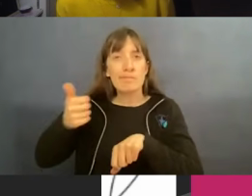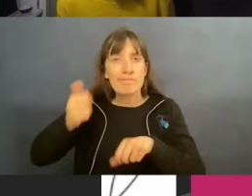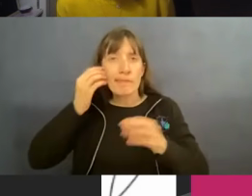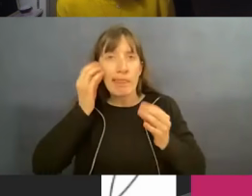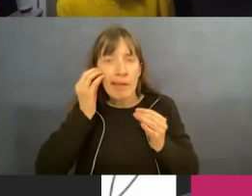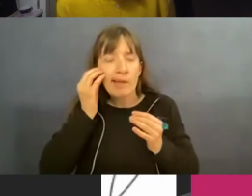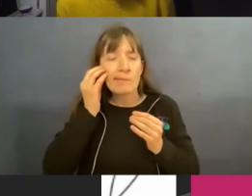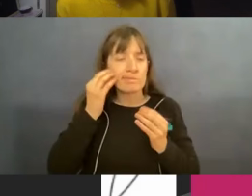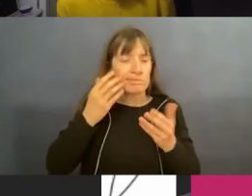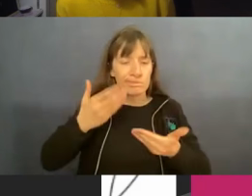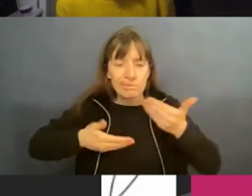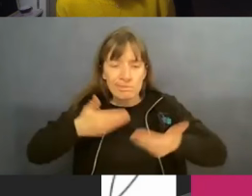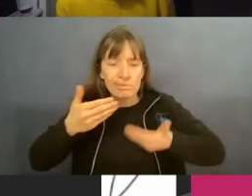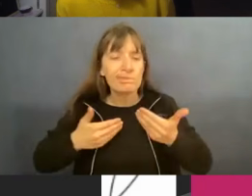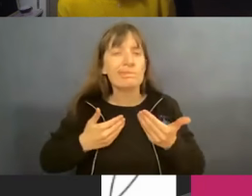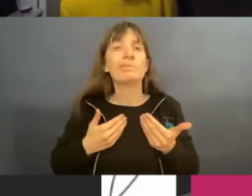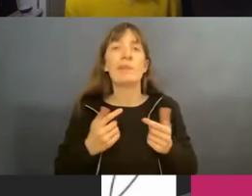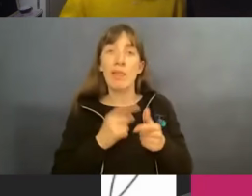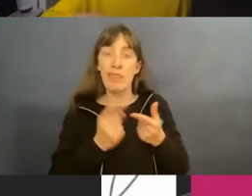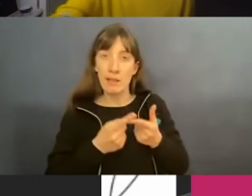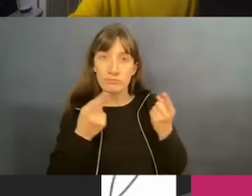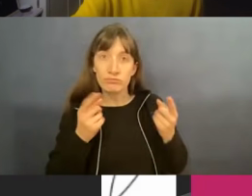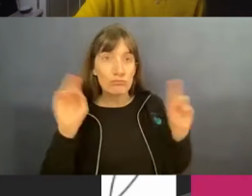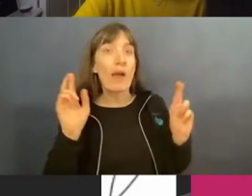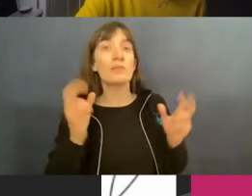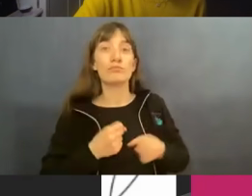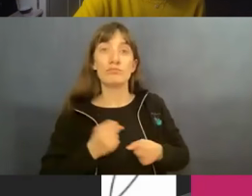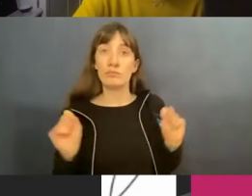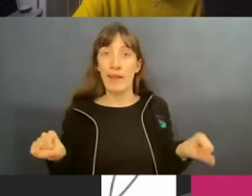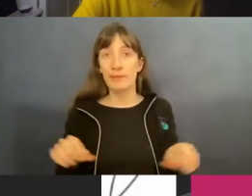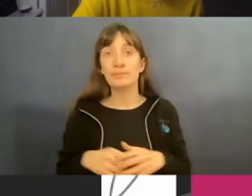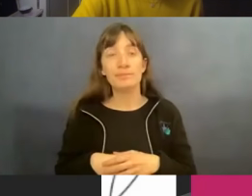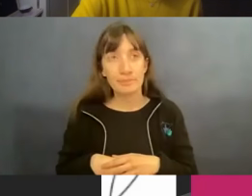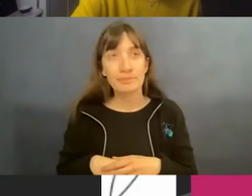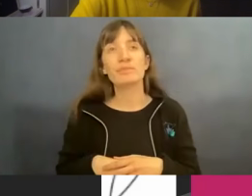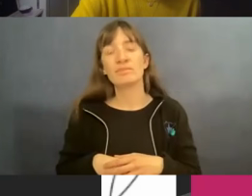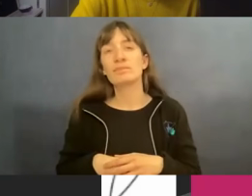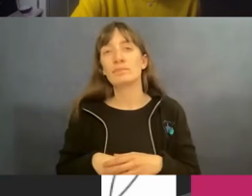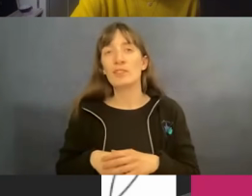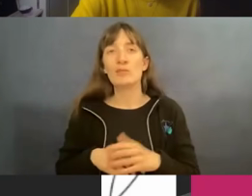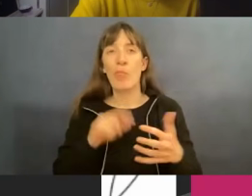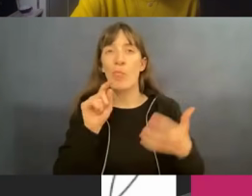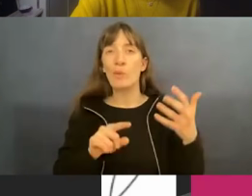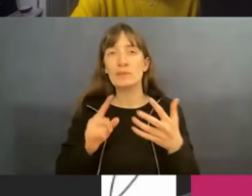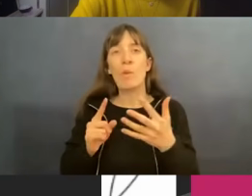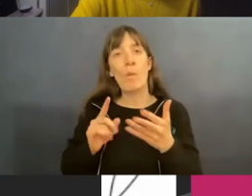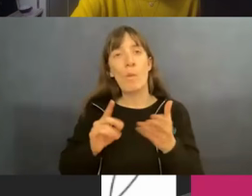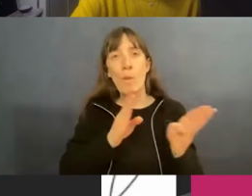Um, and so those are some ways that we can support emotional